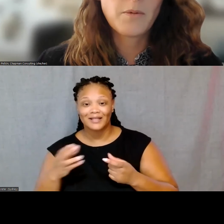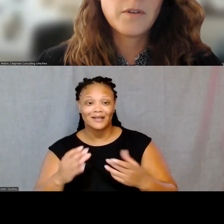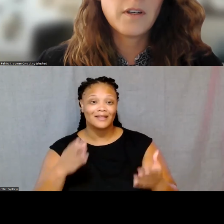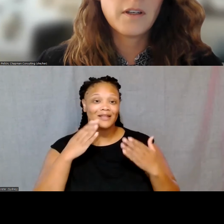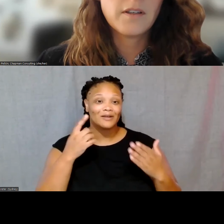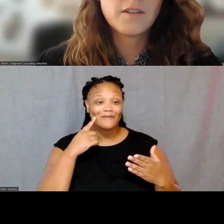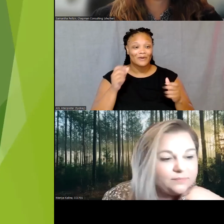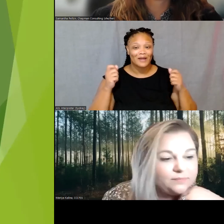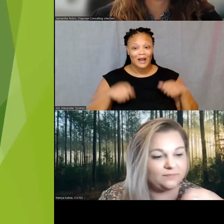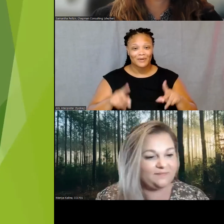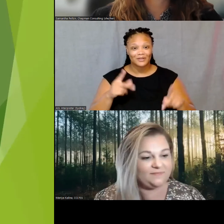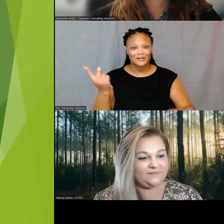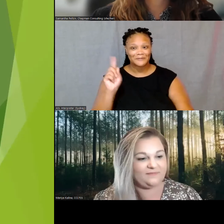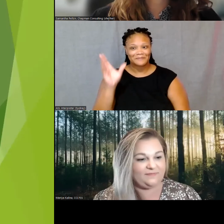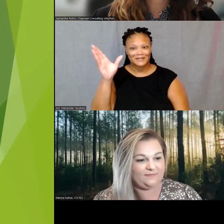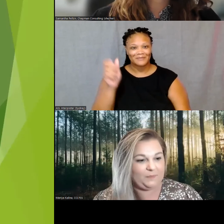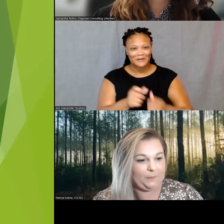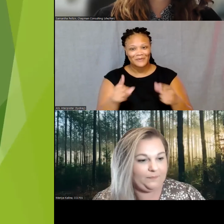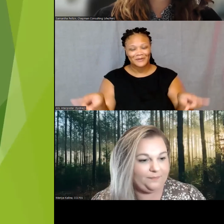you for the opportunity to speak with you today.